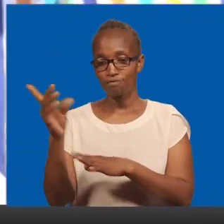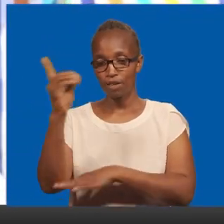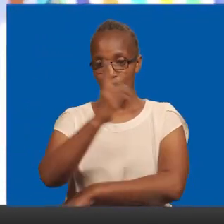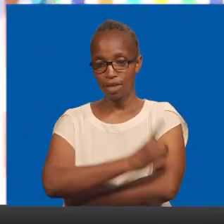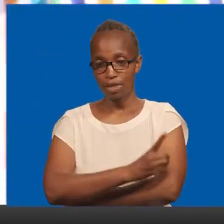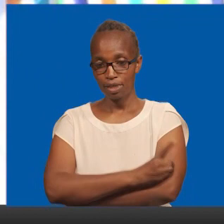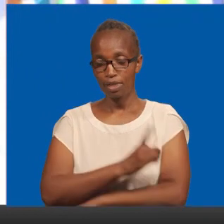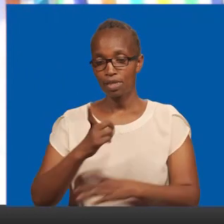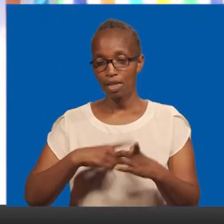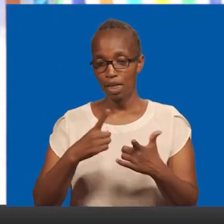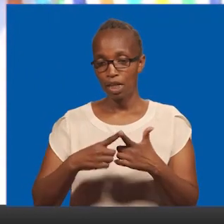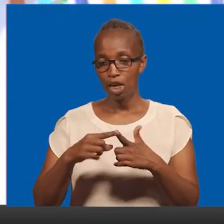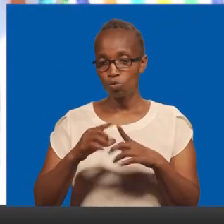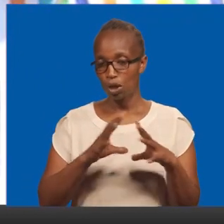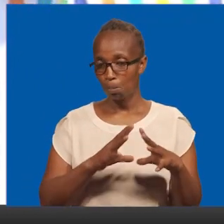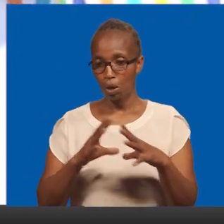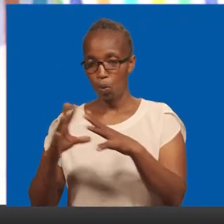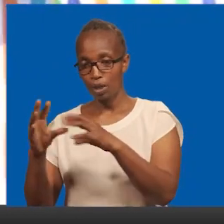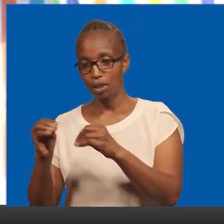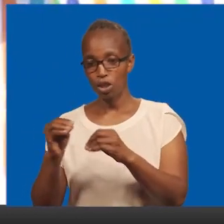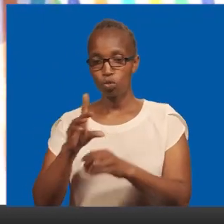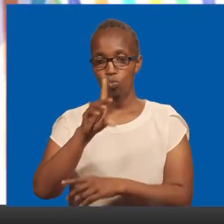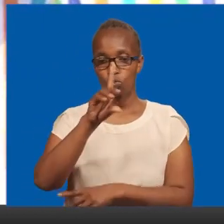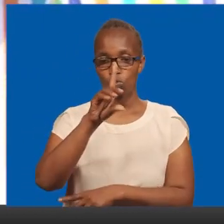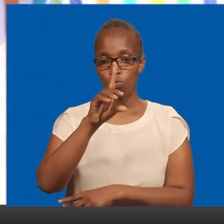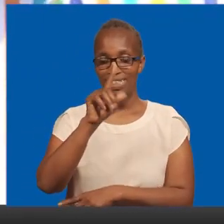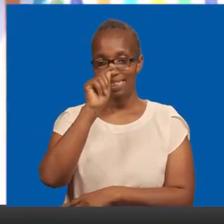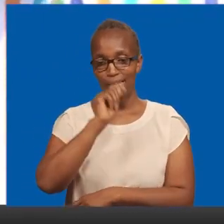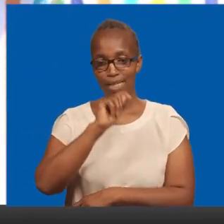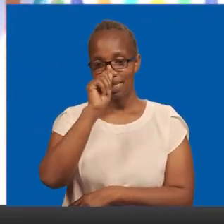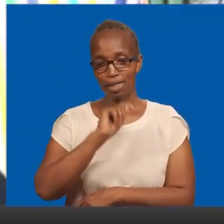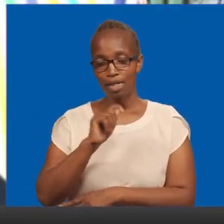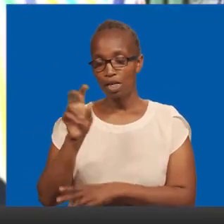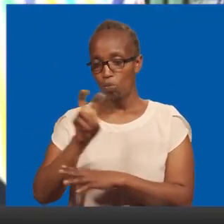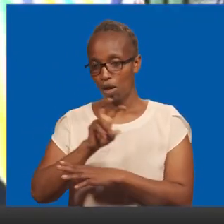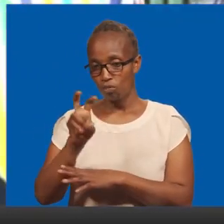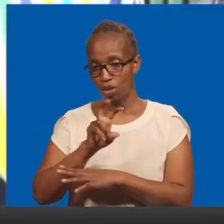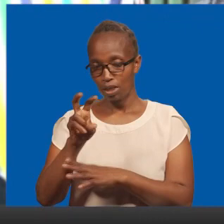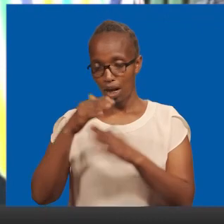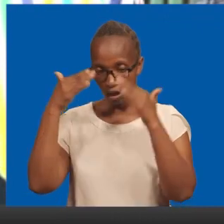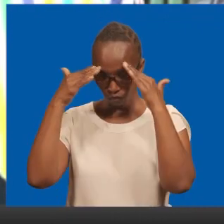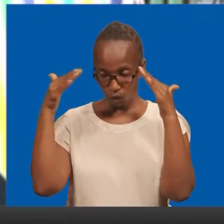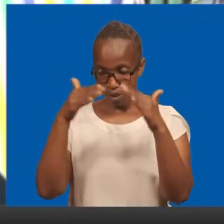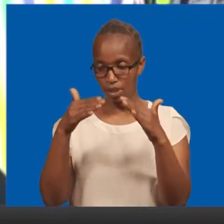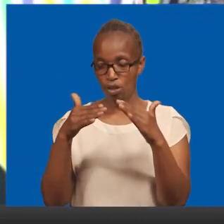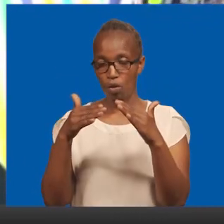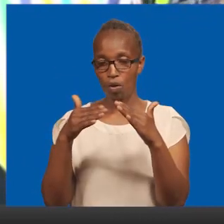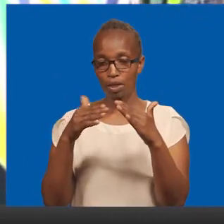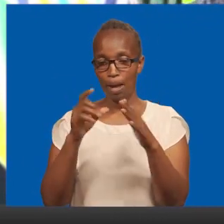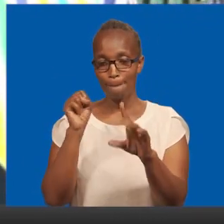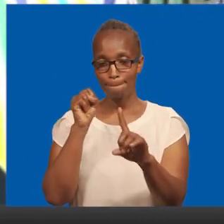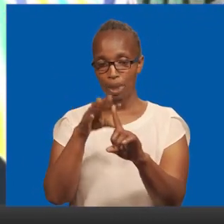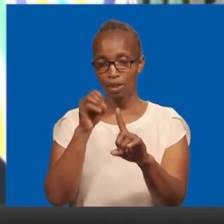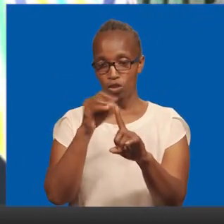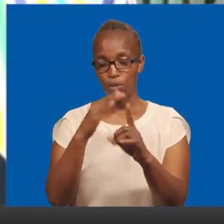Seychelles. After 45 days here, she will be sailing to Dar es Salaam. Tunatarajia mentorship program inaendelea kwa sasa